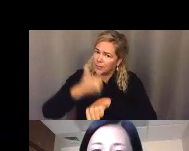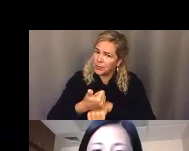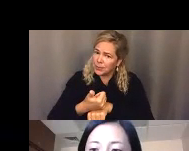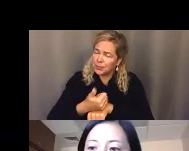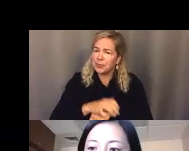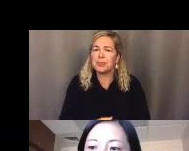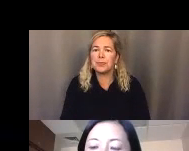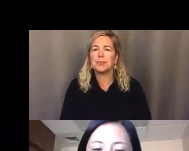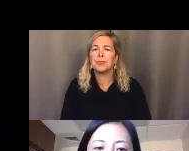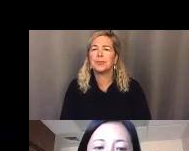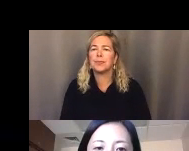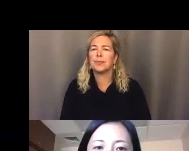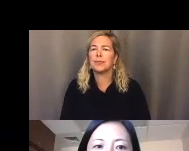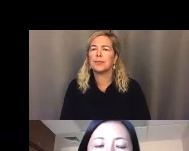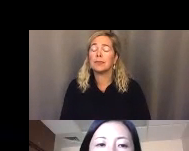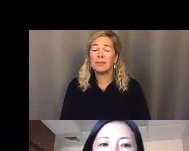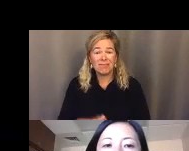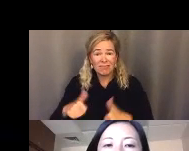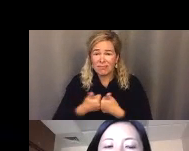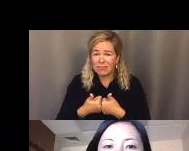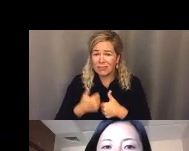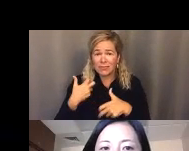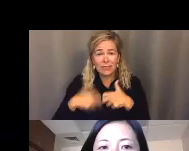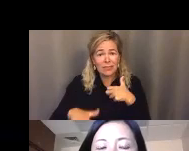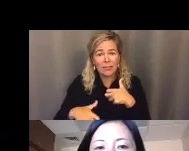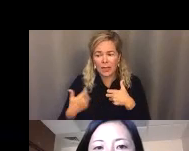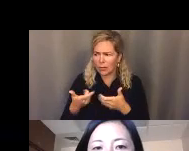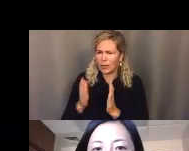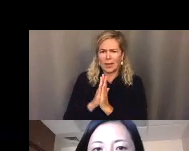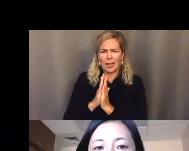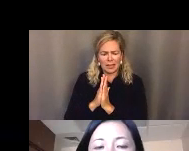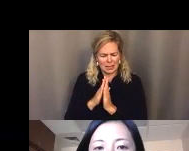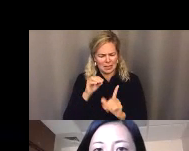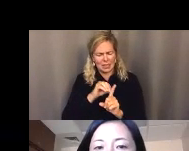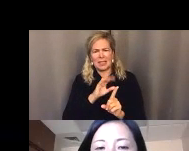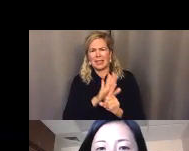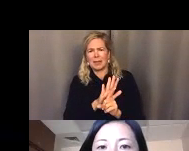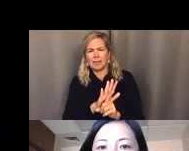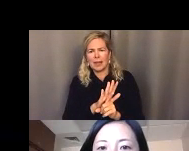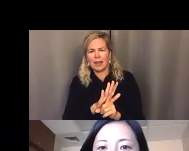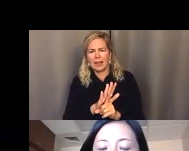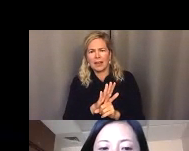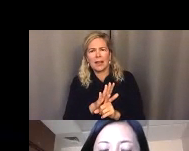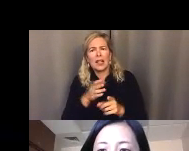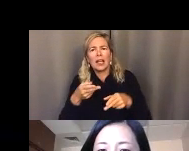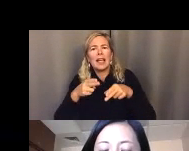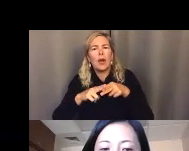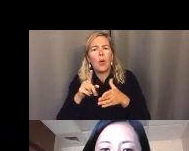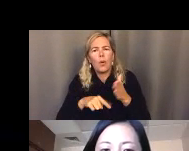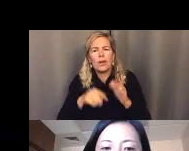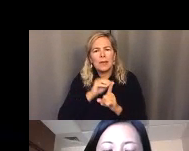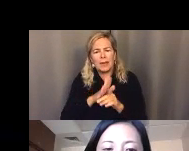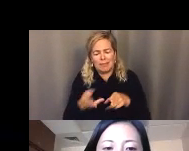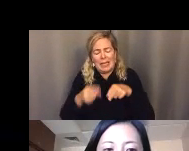These challenges have been hard on us. We asked, what is the impact of your increased family caregiving responsibilities